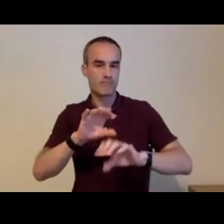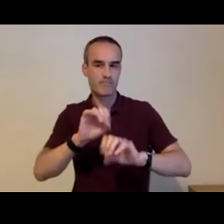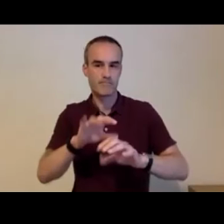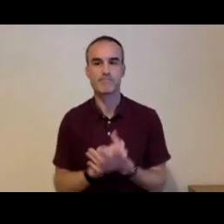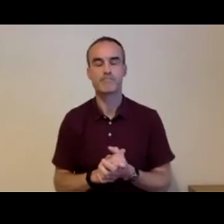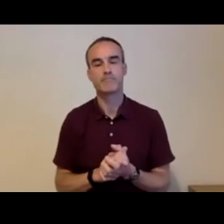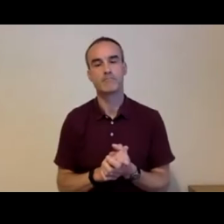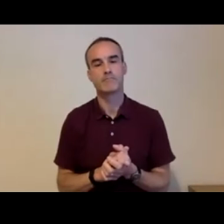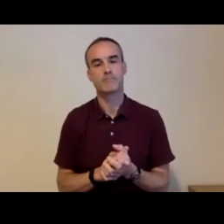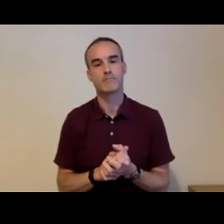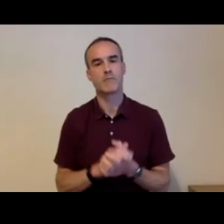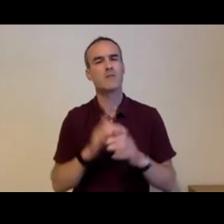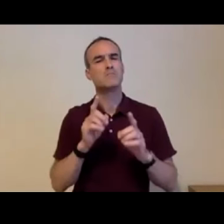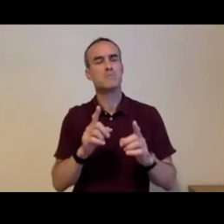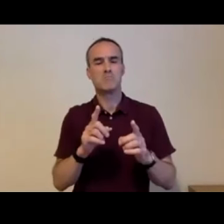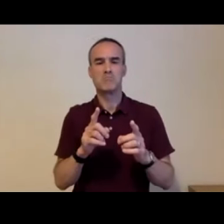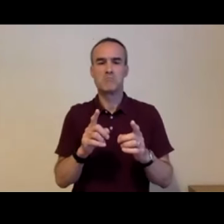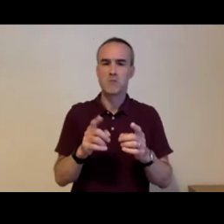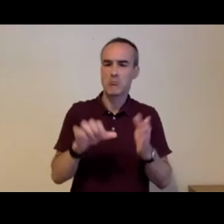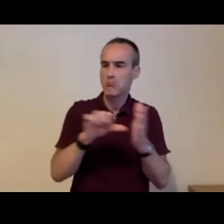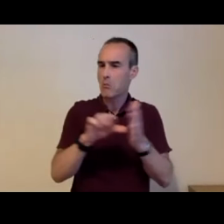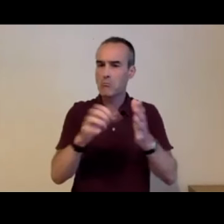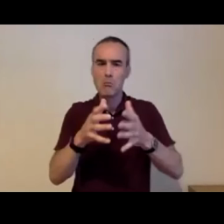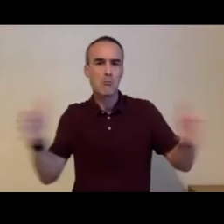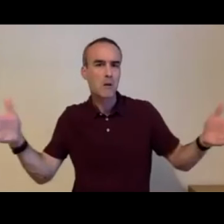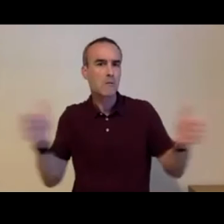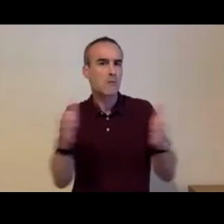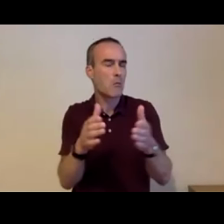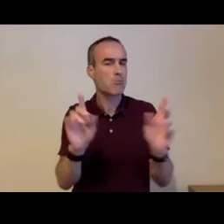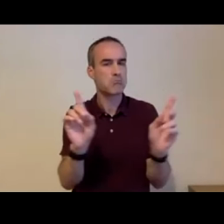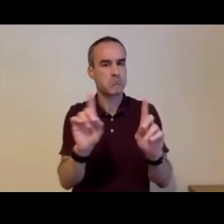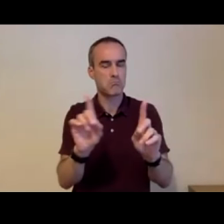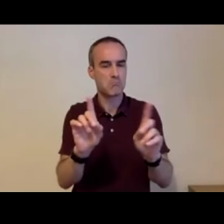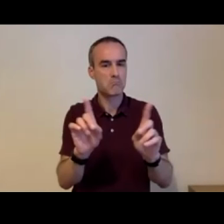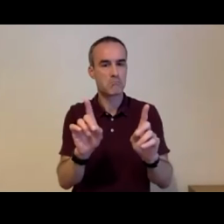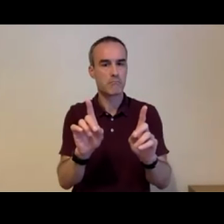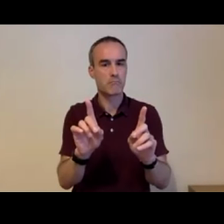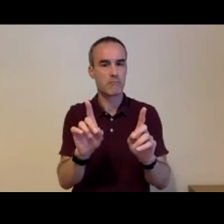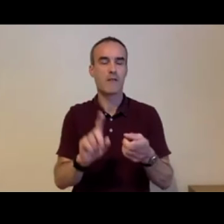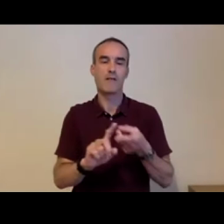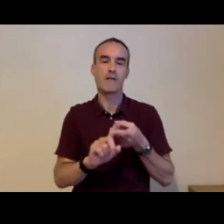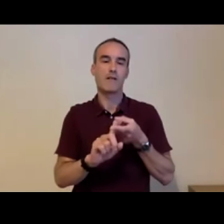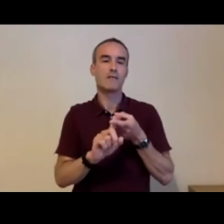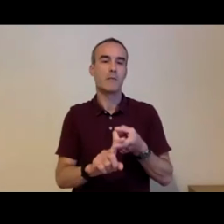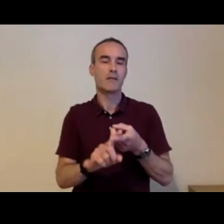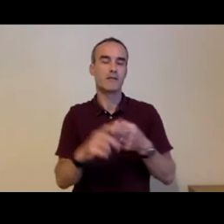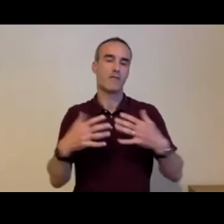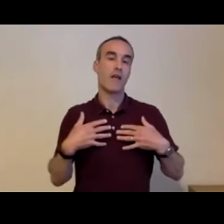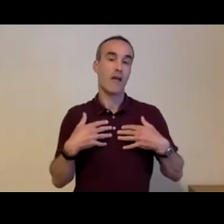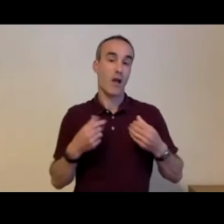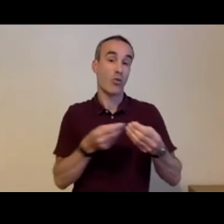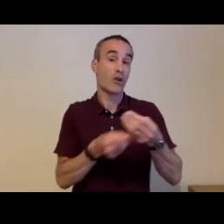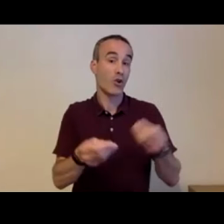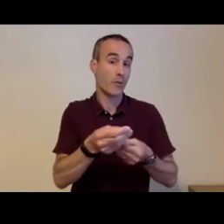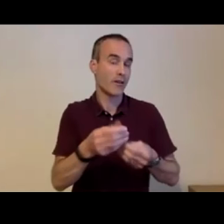Now, what then is the scale of the problem? Depending which health economy you live in, it's either